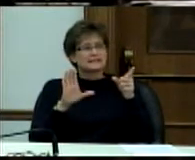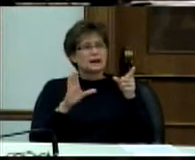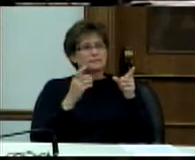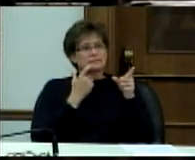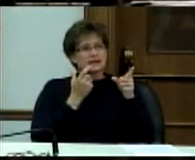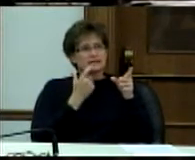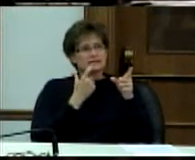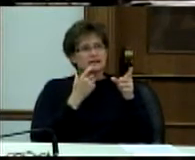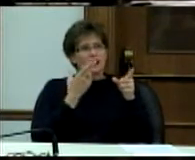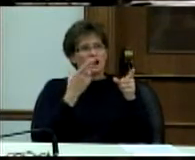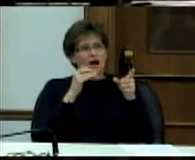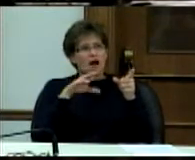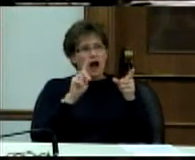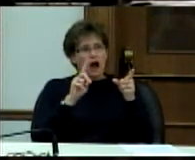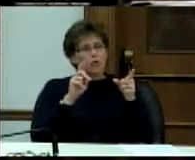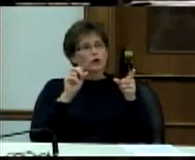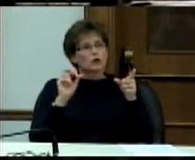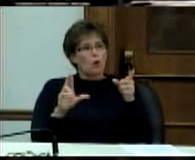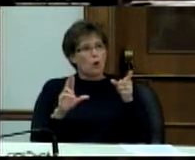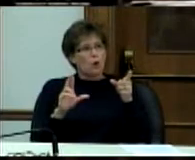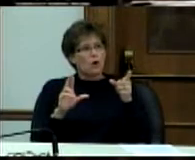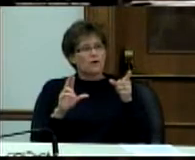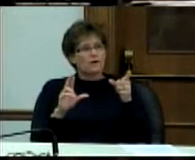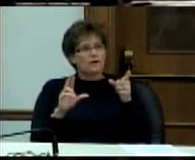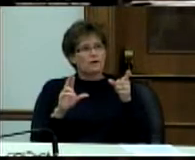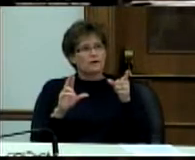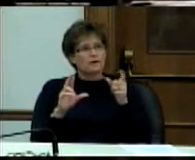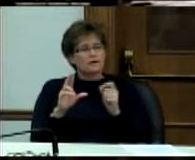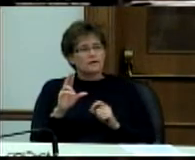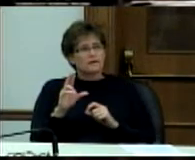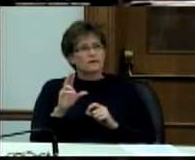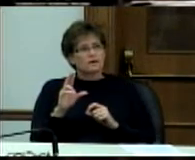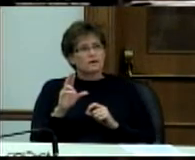Ms. That has Treasurer. to be Howard or